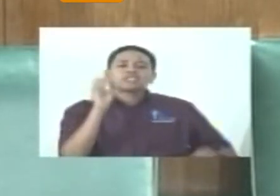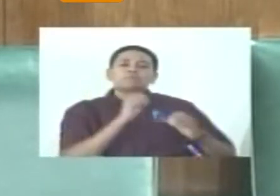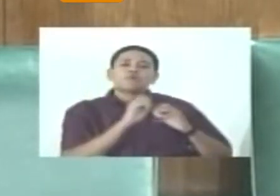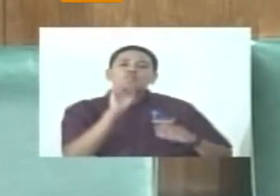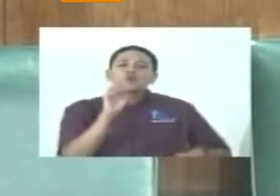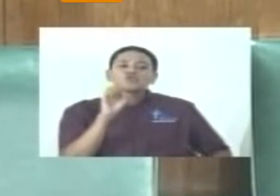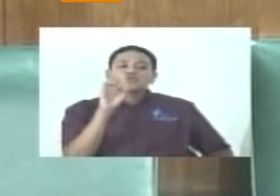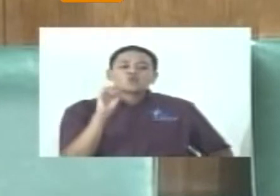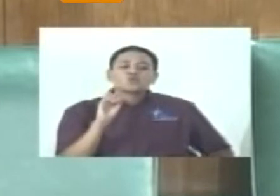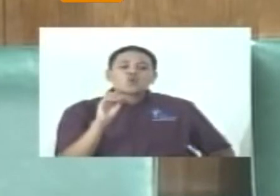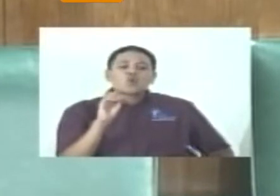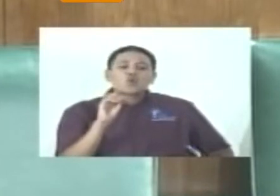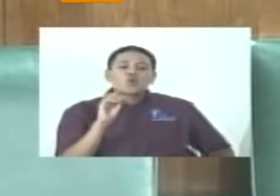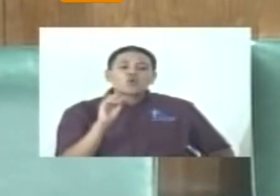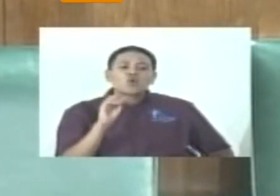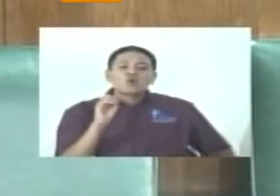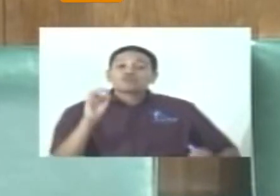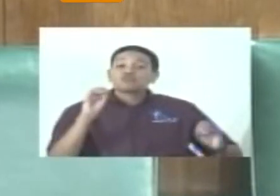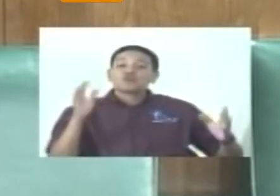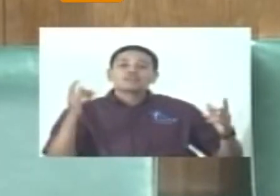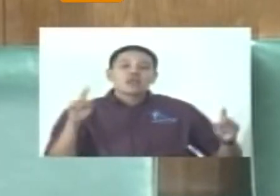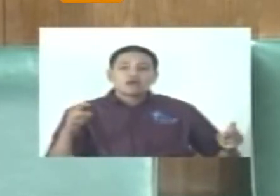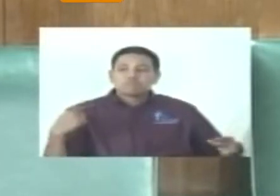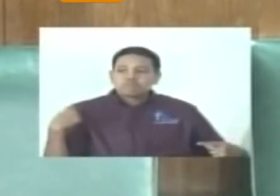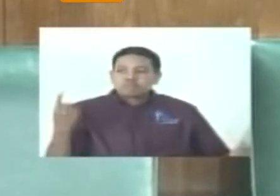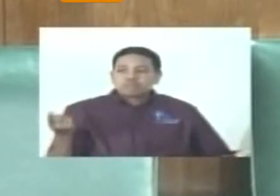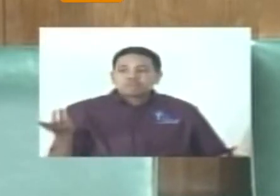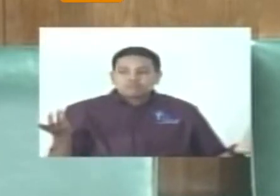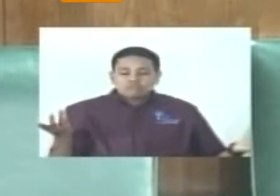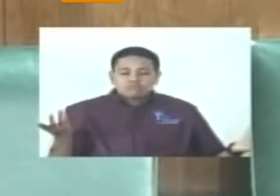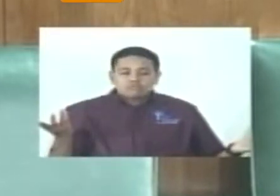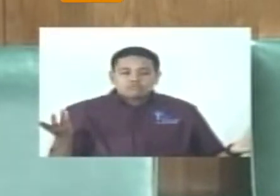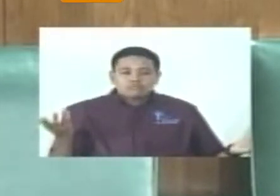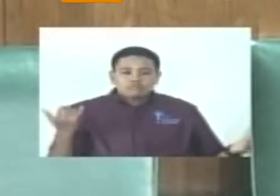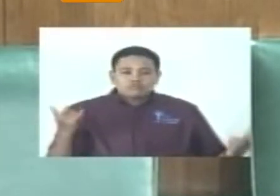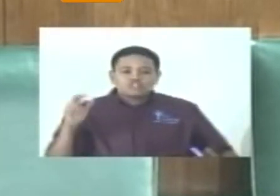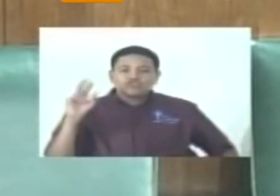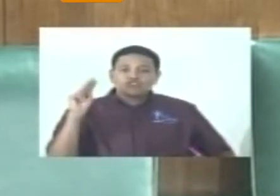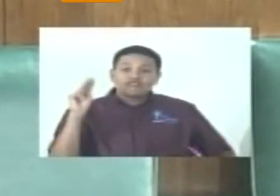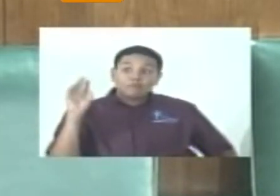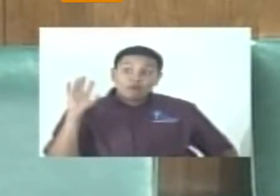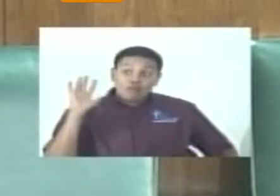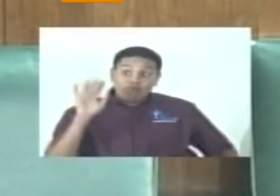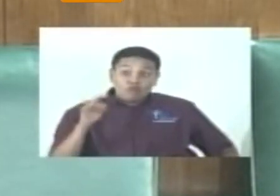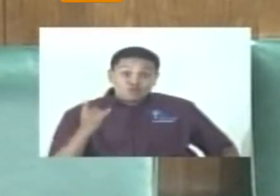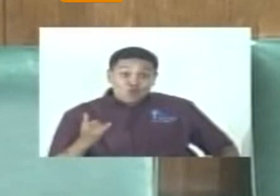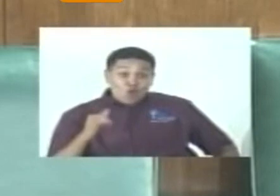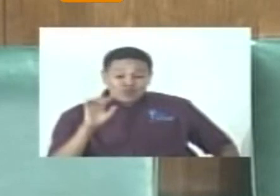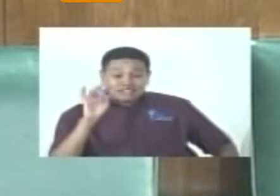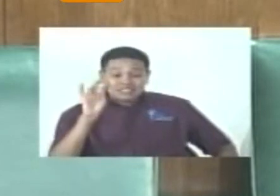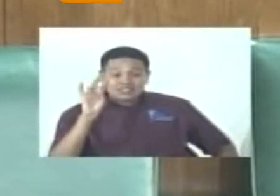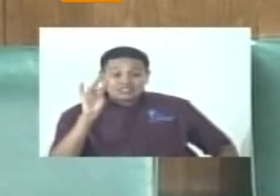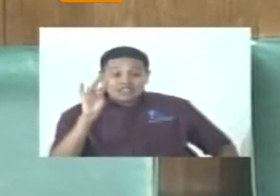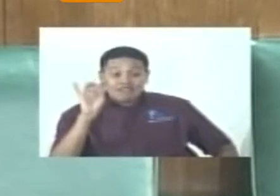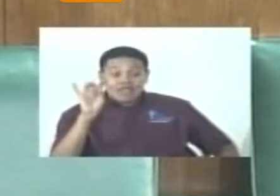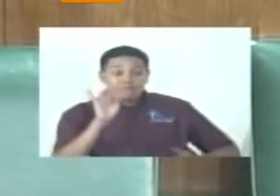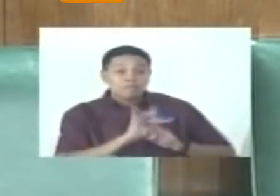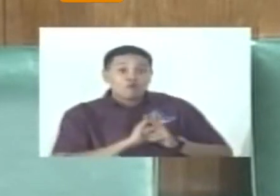Zozos. None come in. That's what, November to now, that's what, 7-8 months?